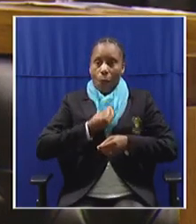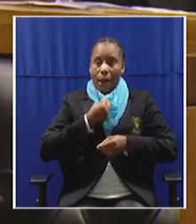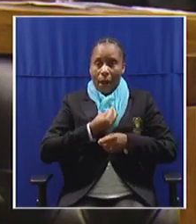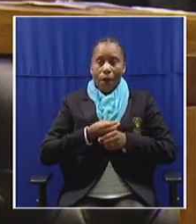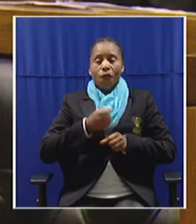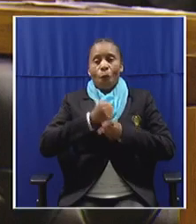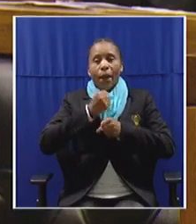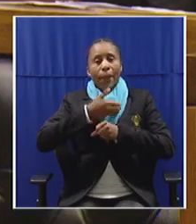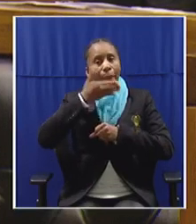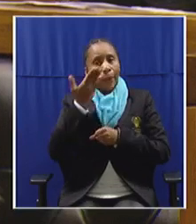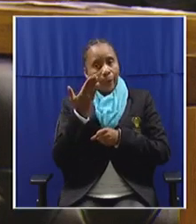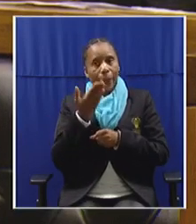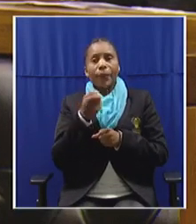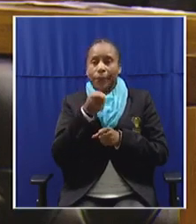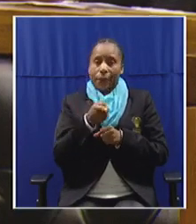be addressed.